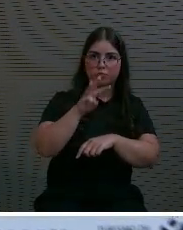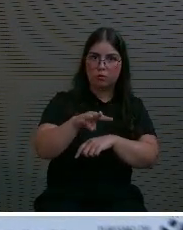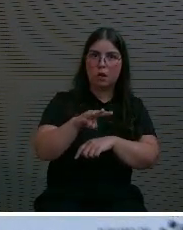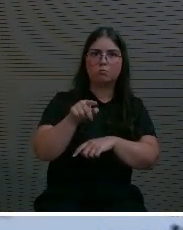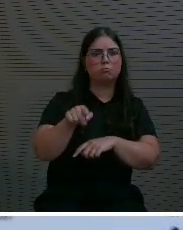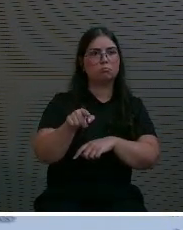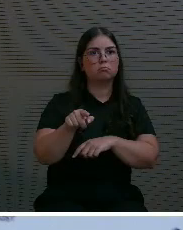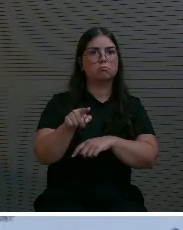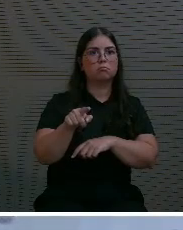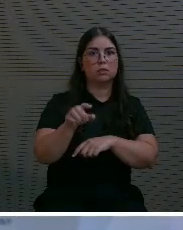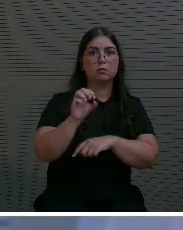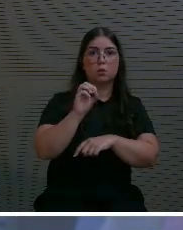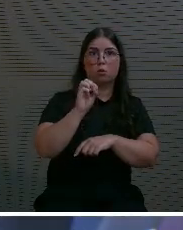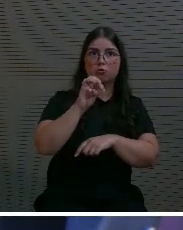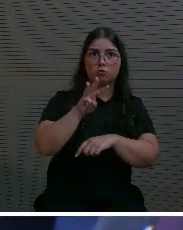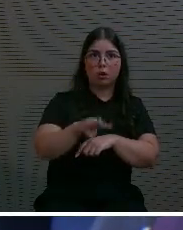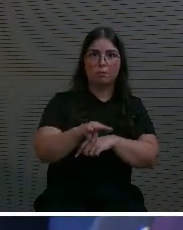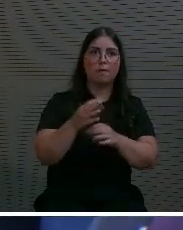crop breeding.